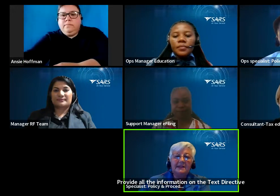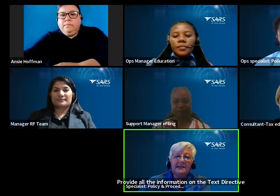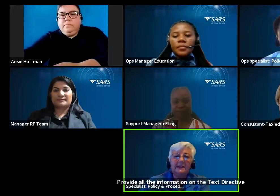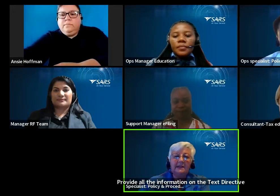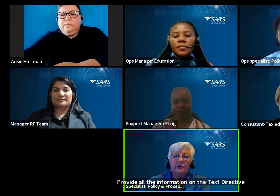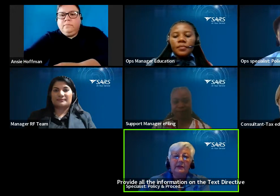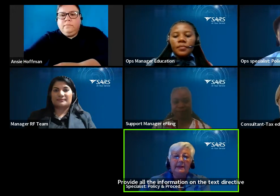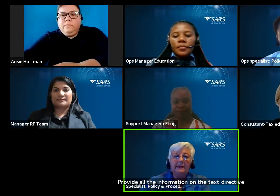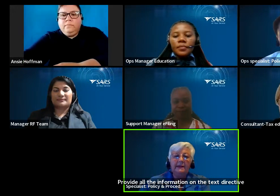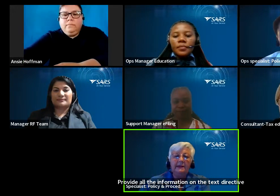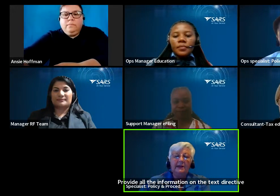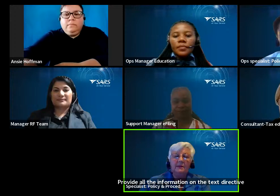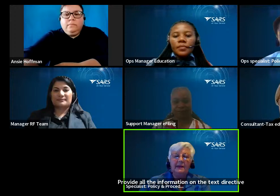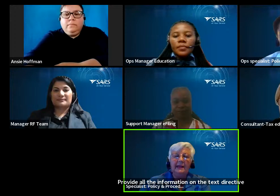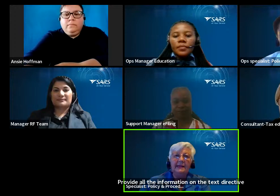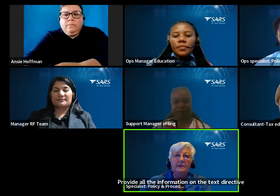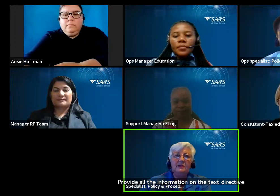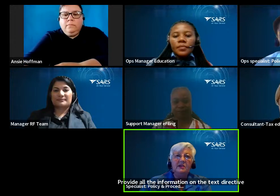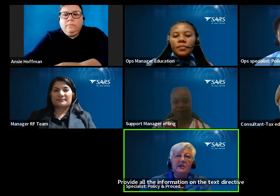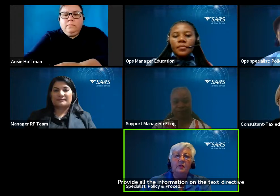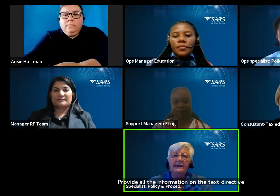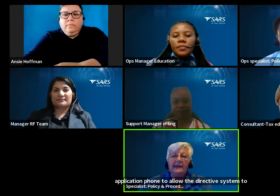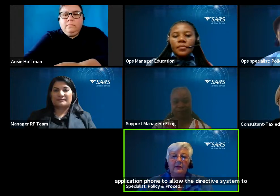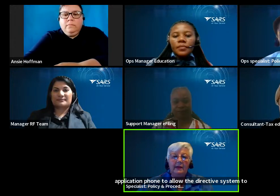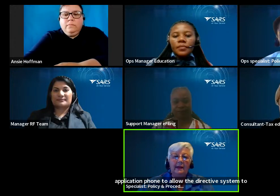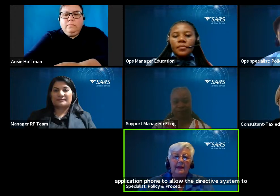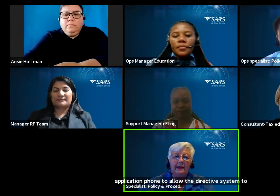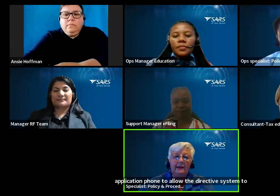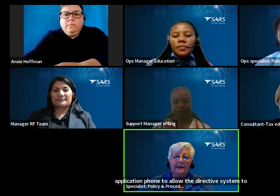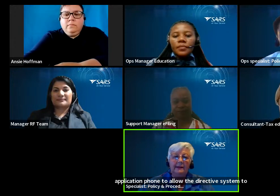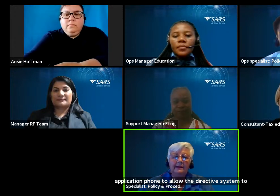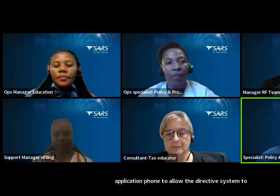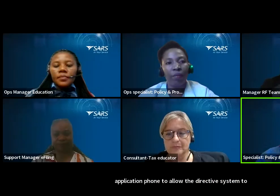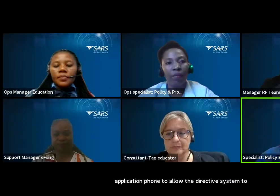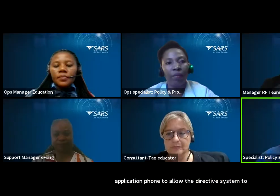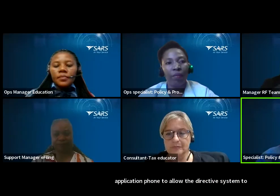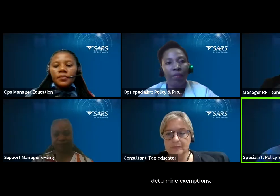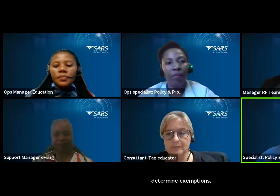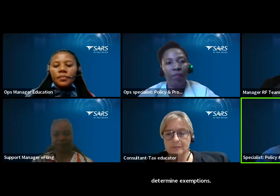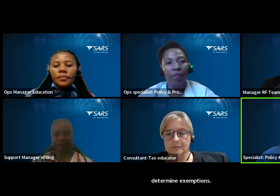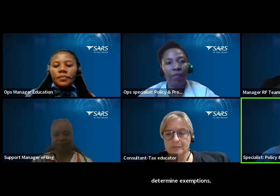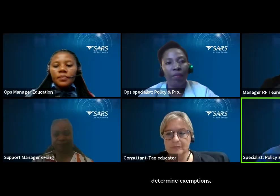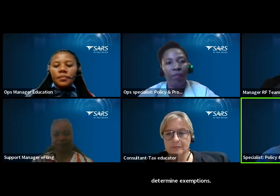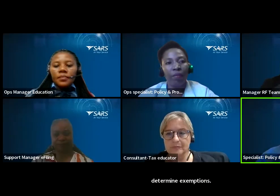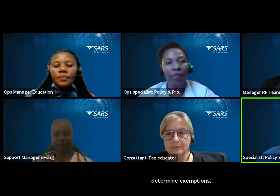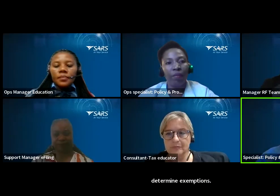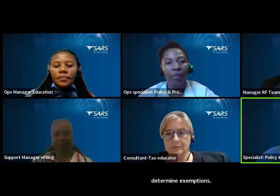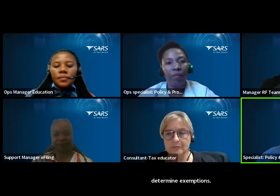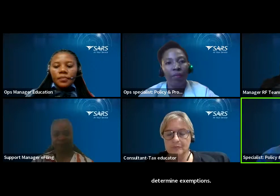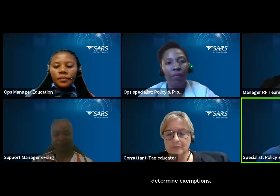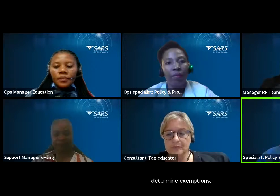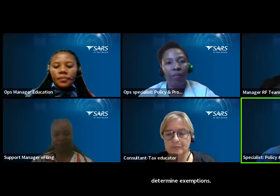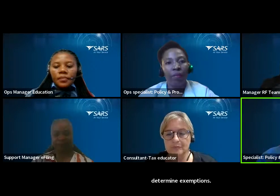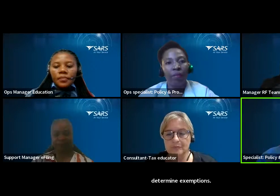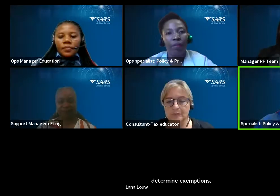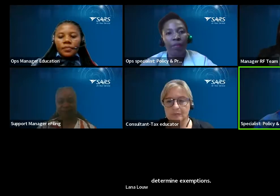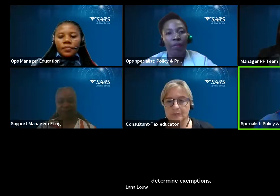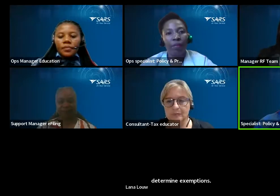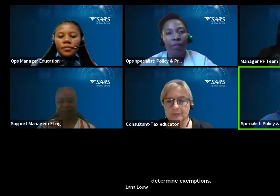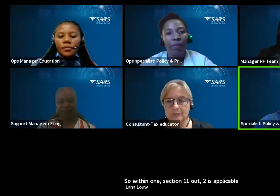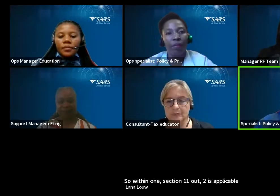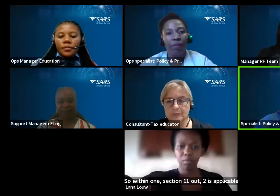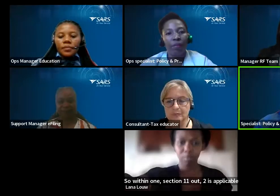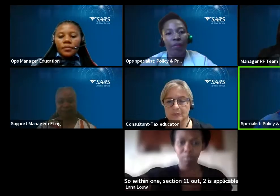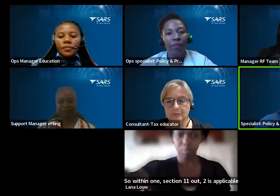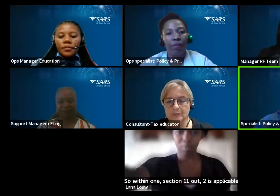directive system to determine exemption. So, where Section 10102 is applicable, all